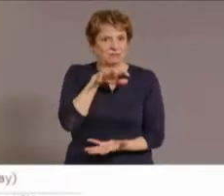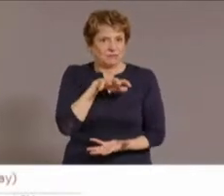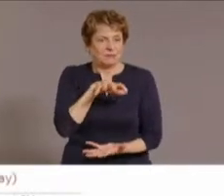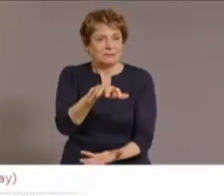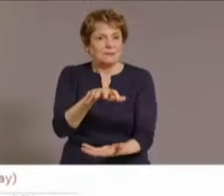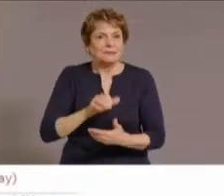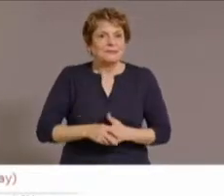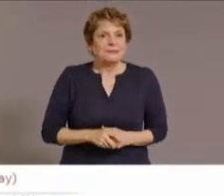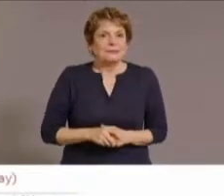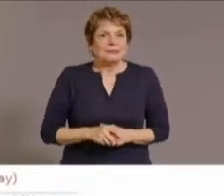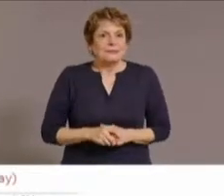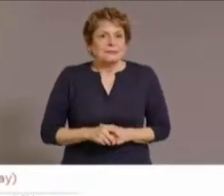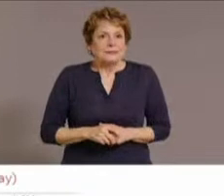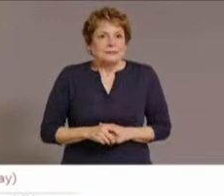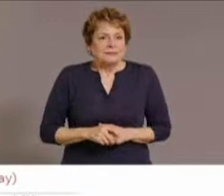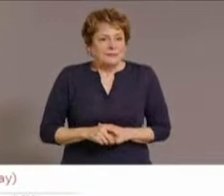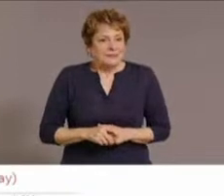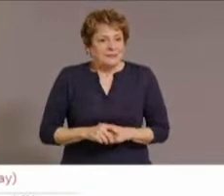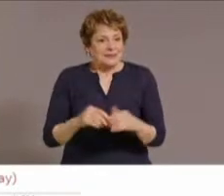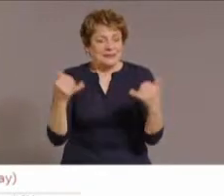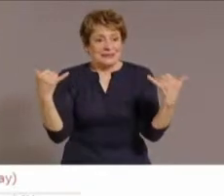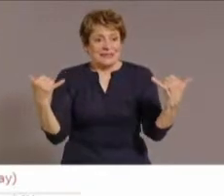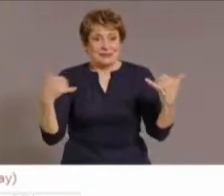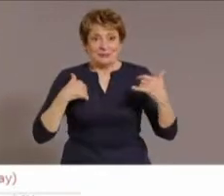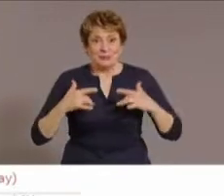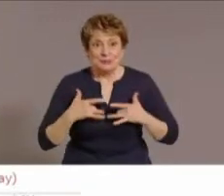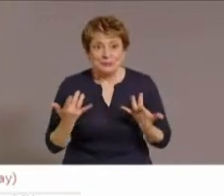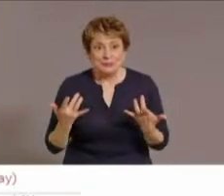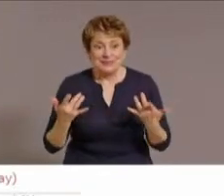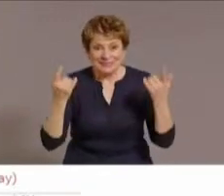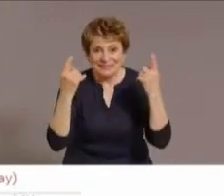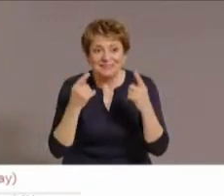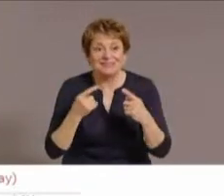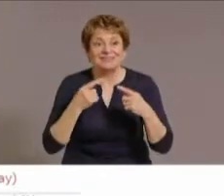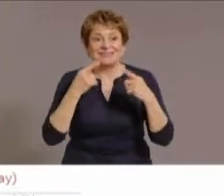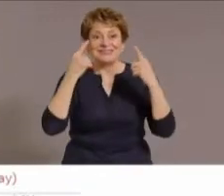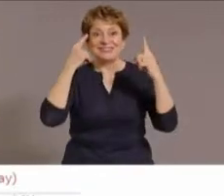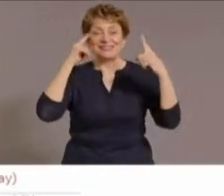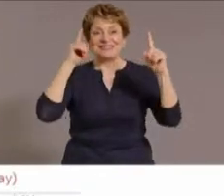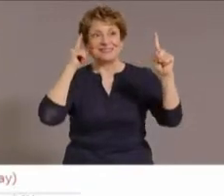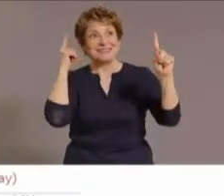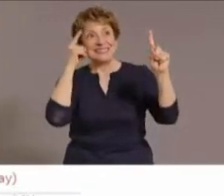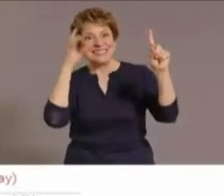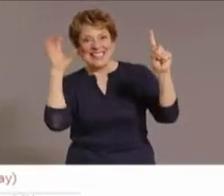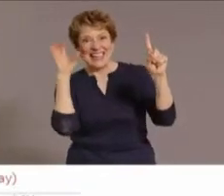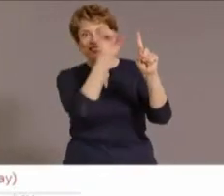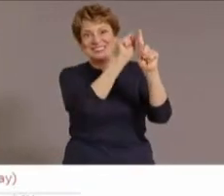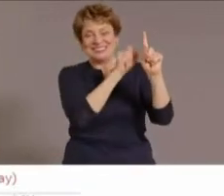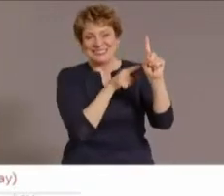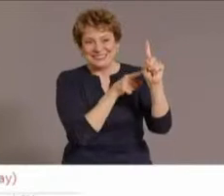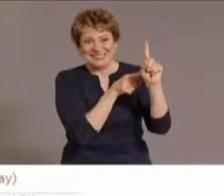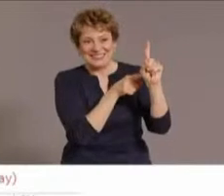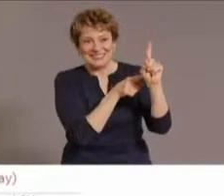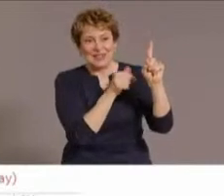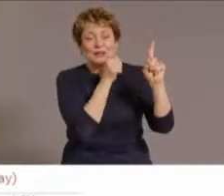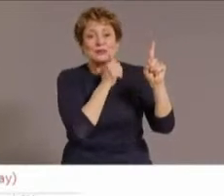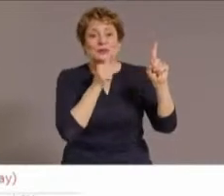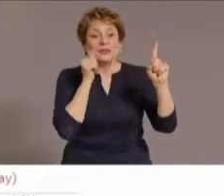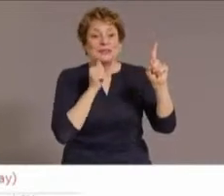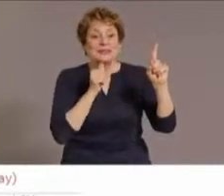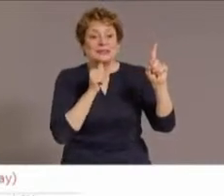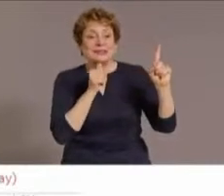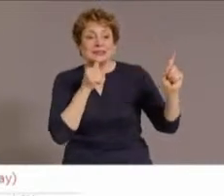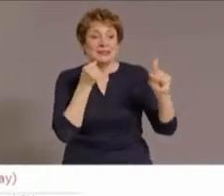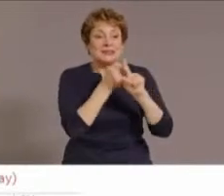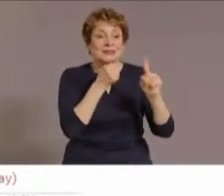And today we announced an exciting milestone. Arizona has administered over 5 million doses of vaccine, with